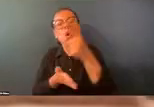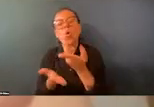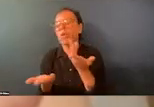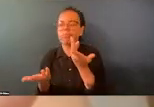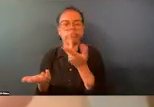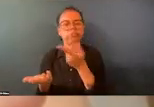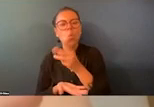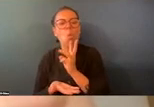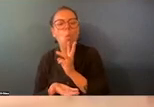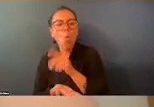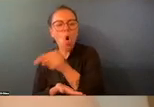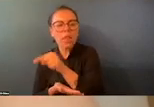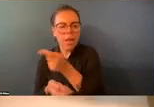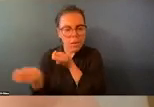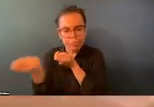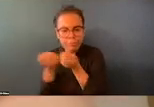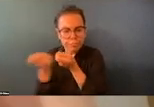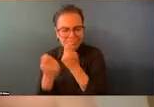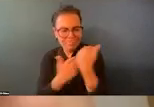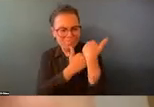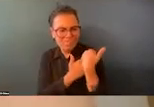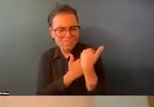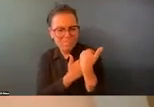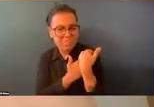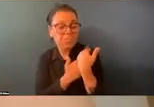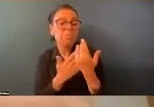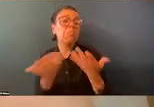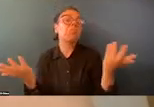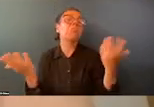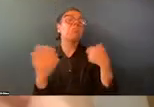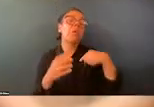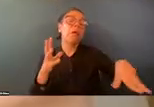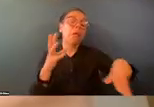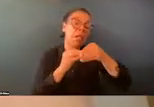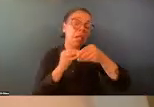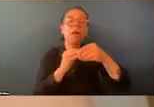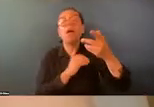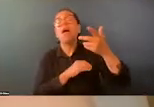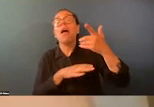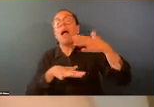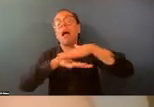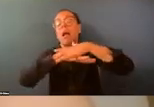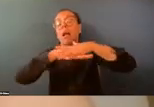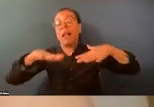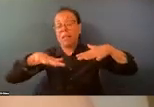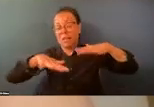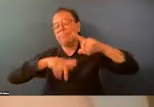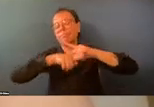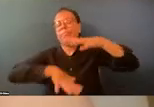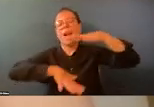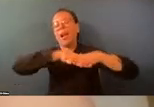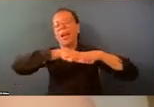Resources Department. Since I mentioned about that we have the network, Women in Water